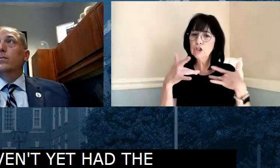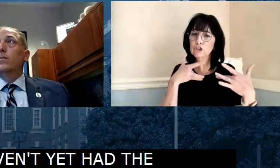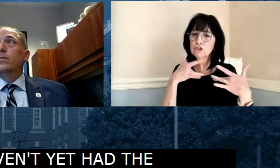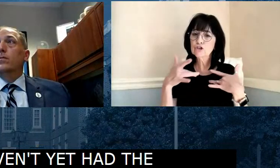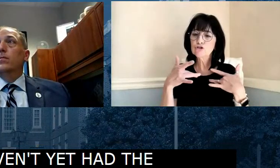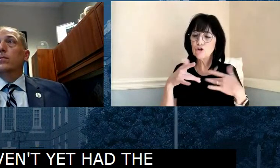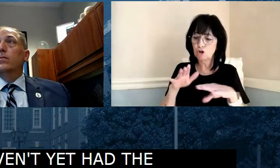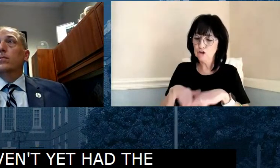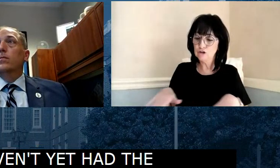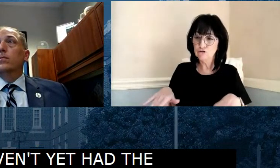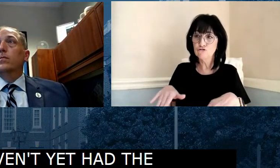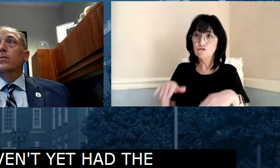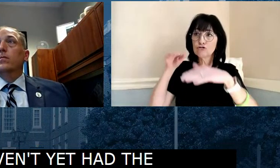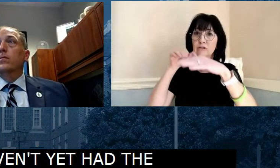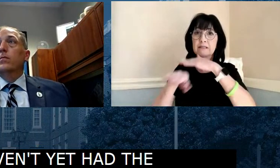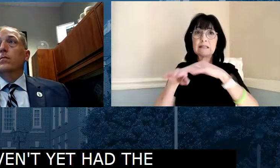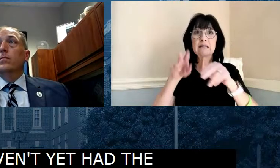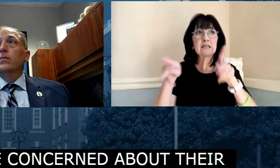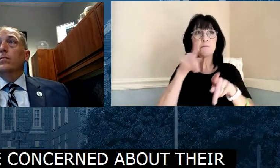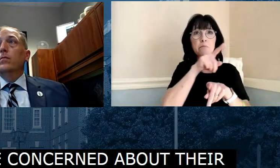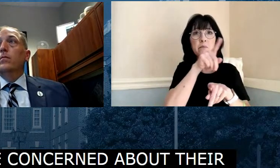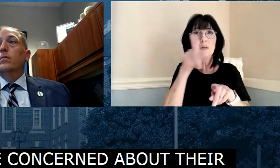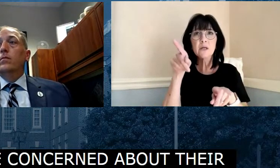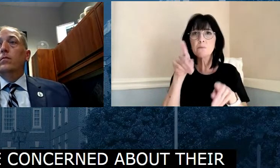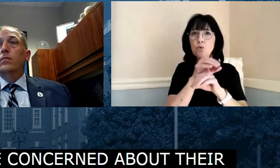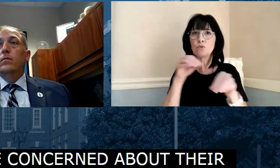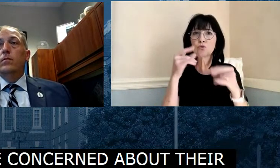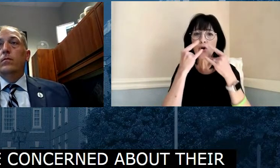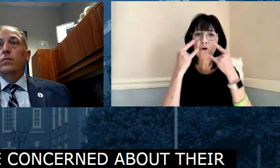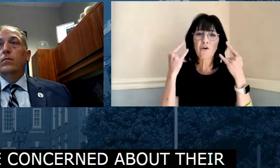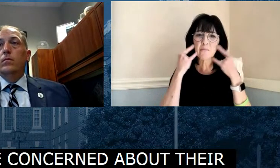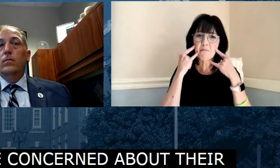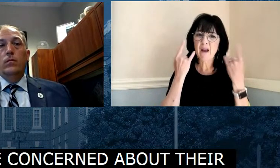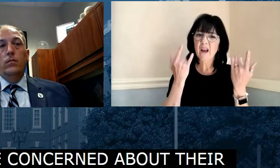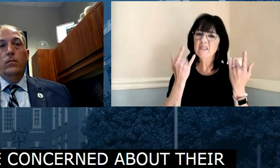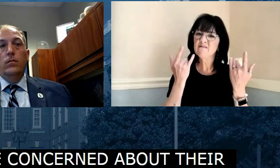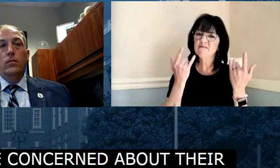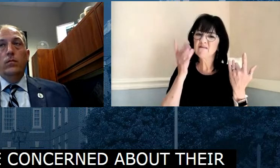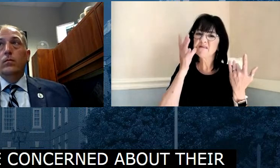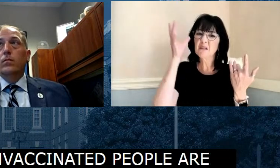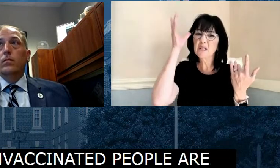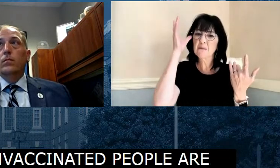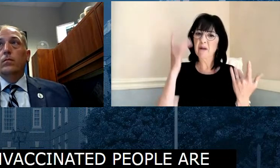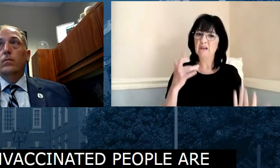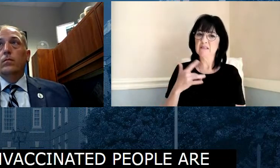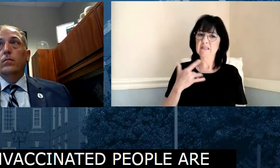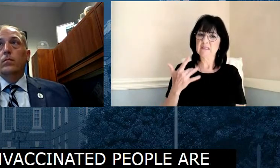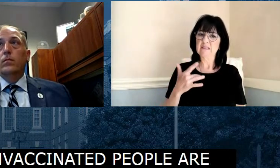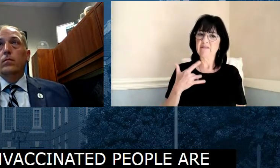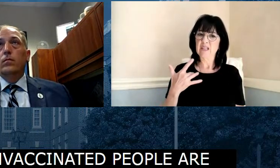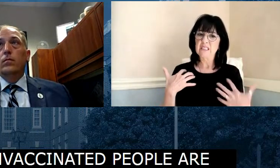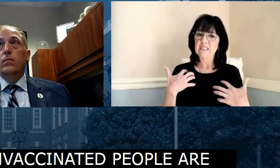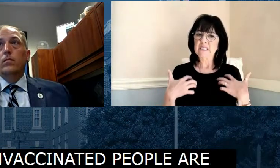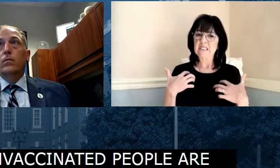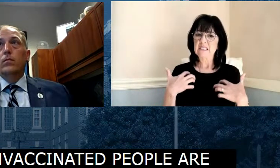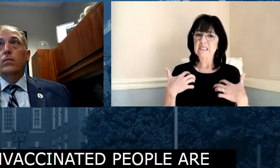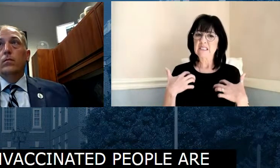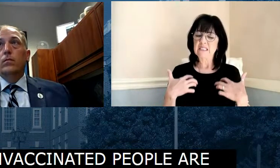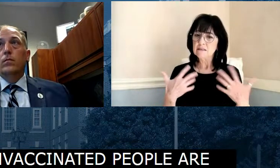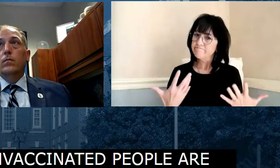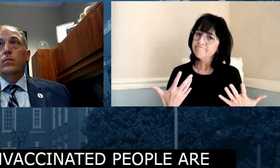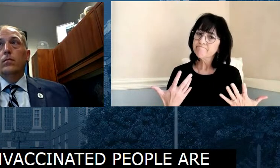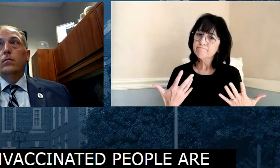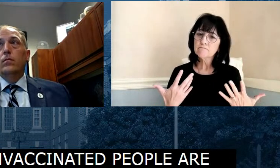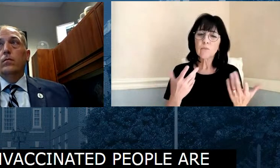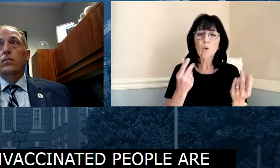settings where unvaccinated people are unmasked? What would be your message to them and the conduct they should follow over the next couple of